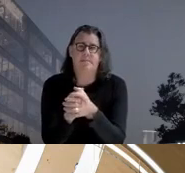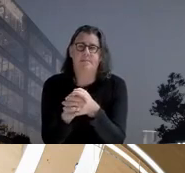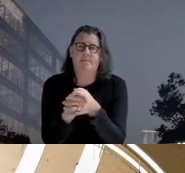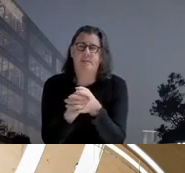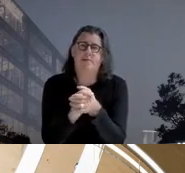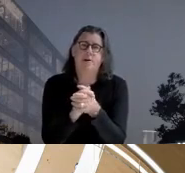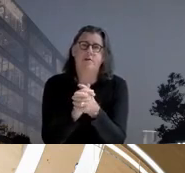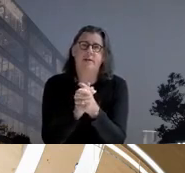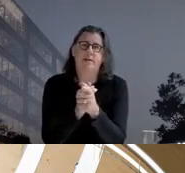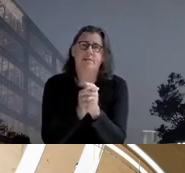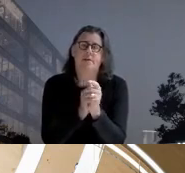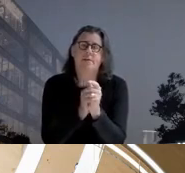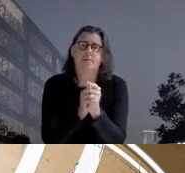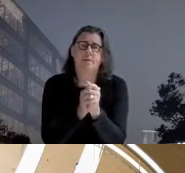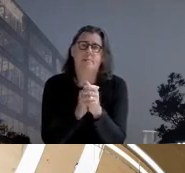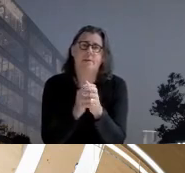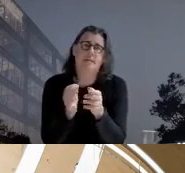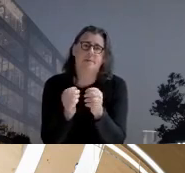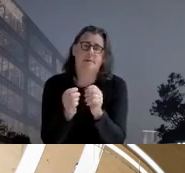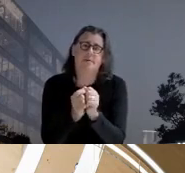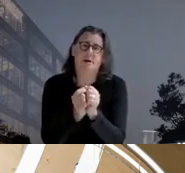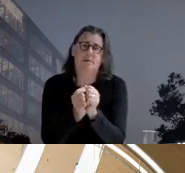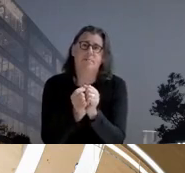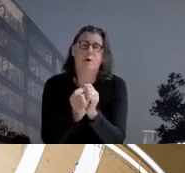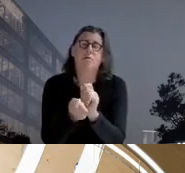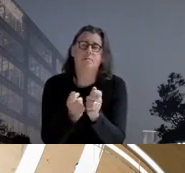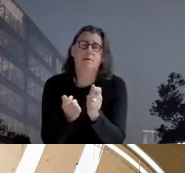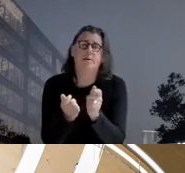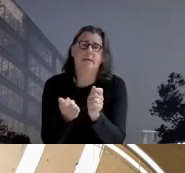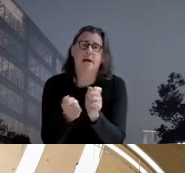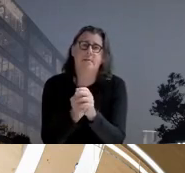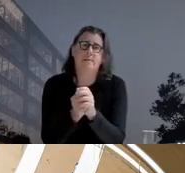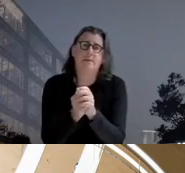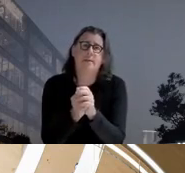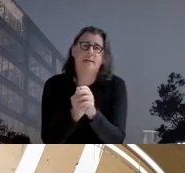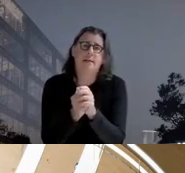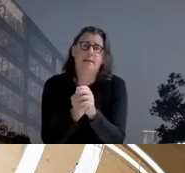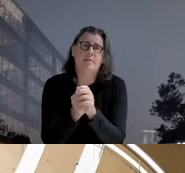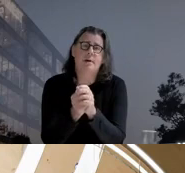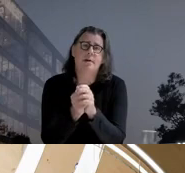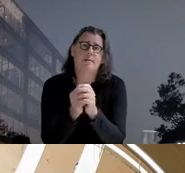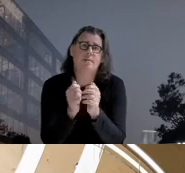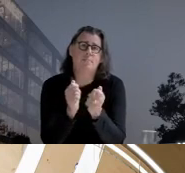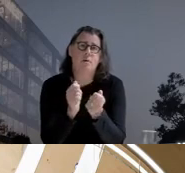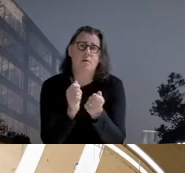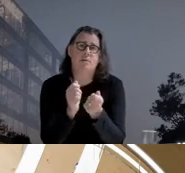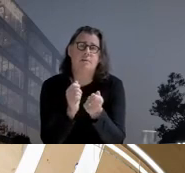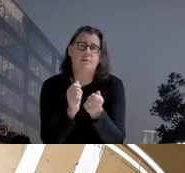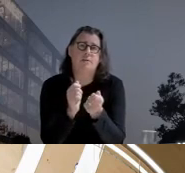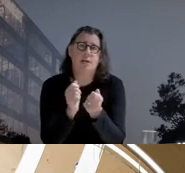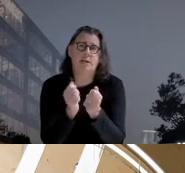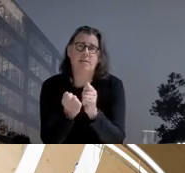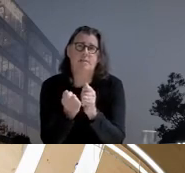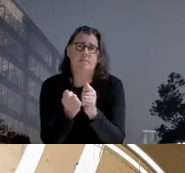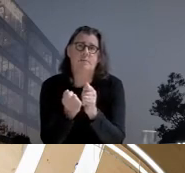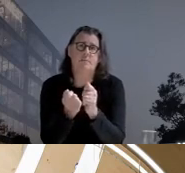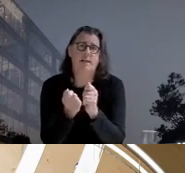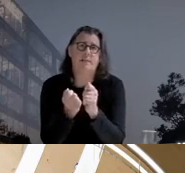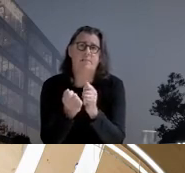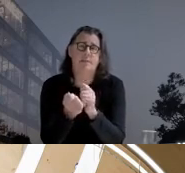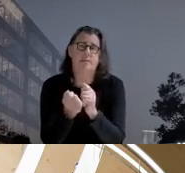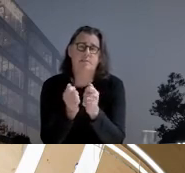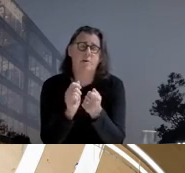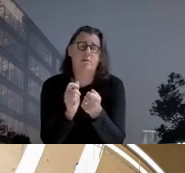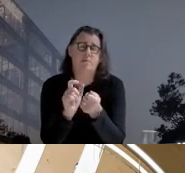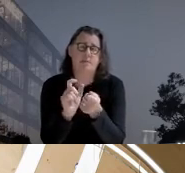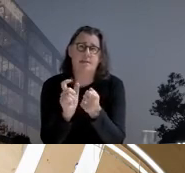concrete. If concrete is going to be the place where you've got the most embodied carbon, it's where the smallest change will